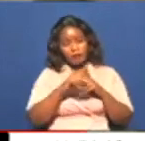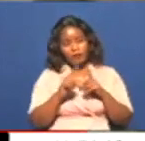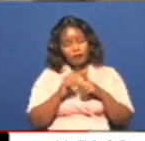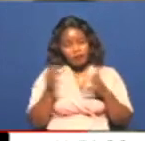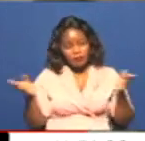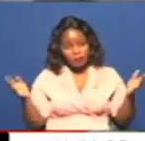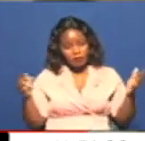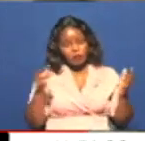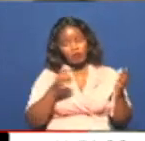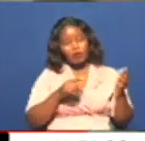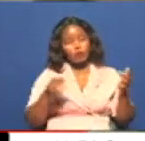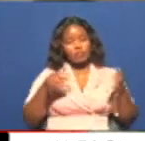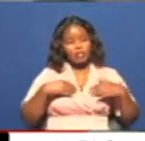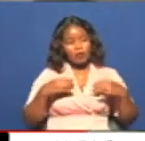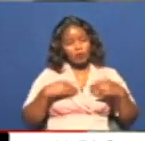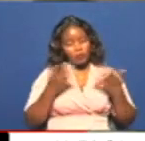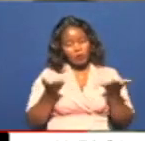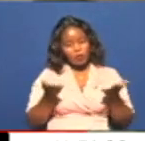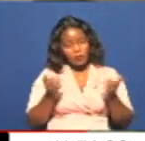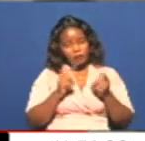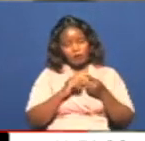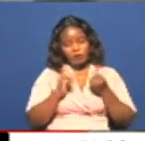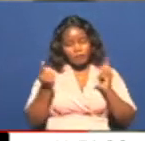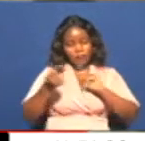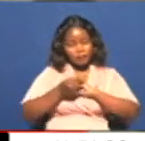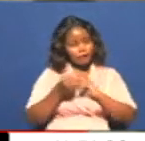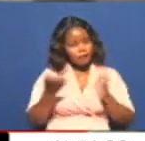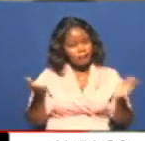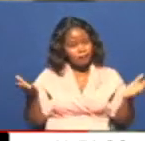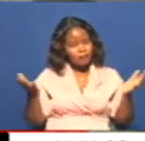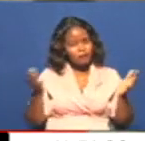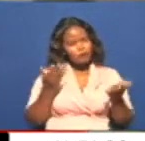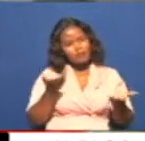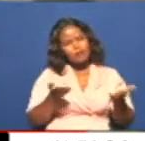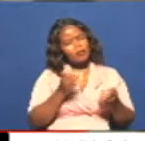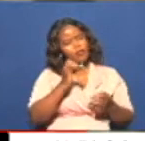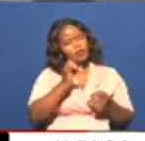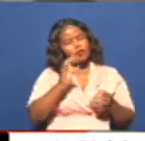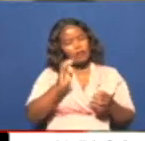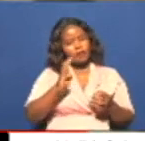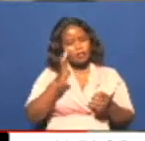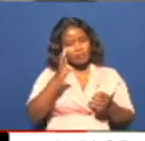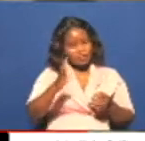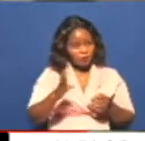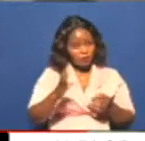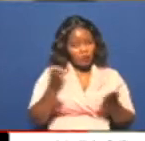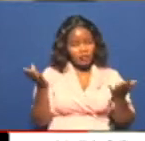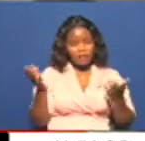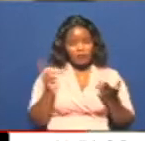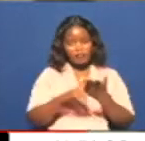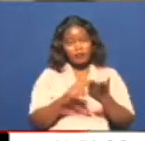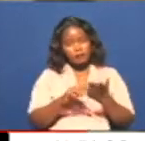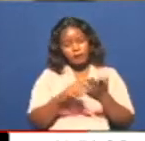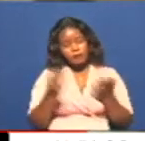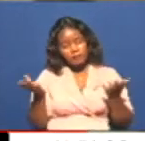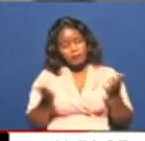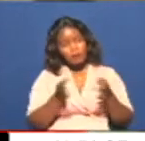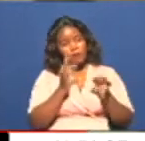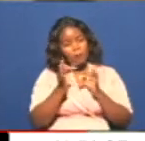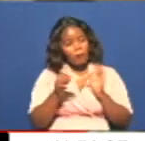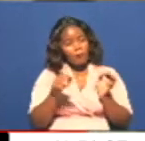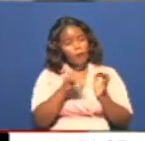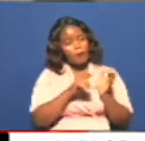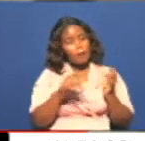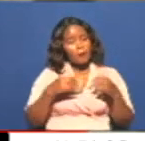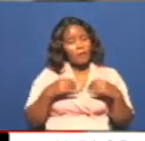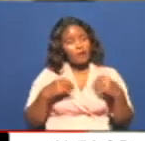speak, have not registered. Mm. What perhaps can IBC do? Because just opening a polling station and somebody staying there